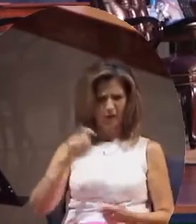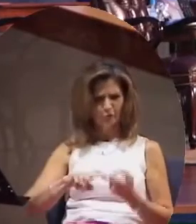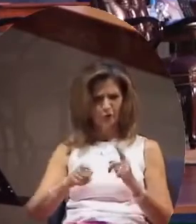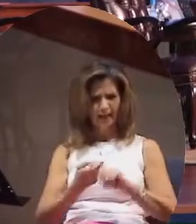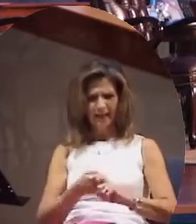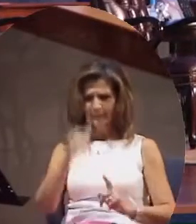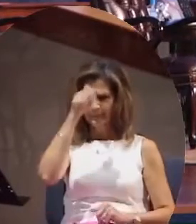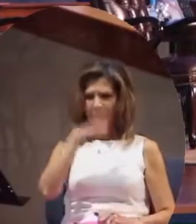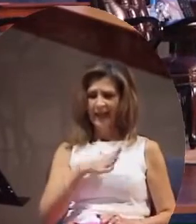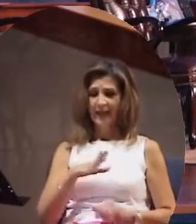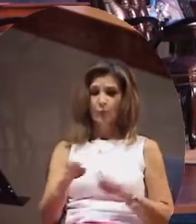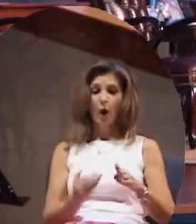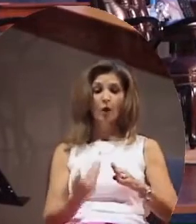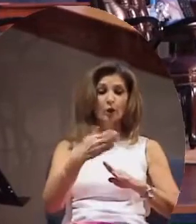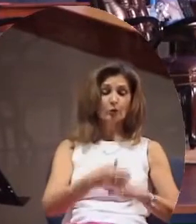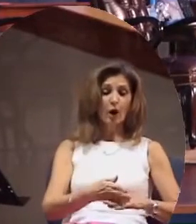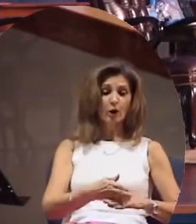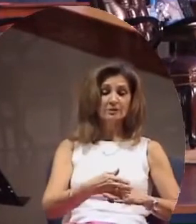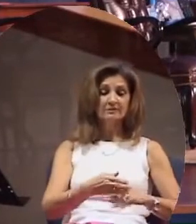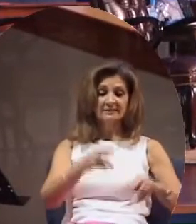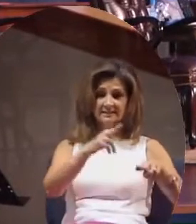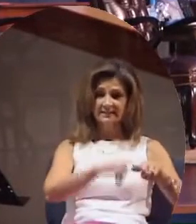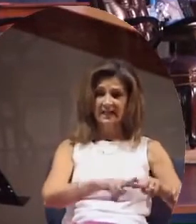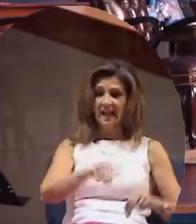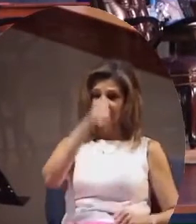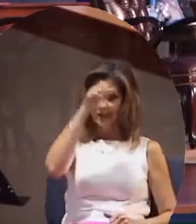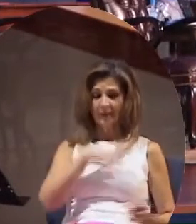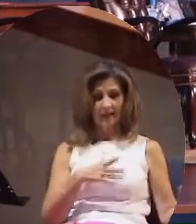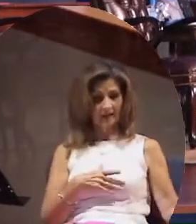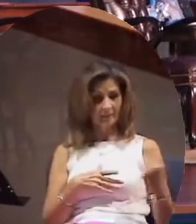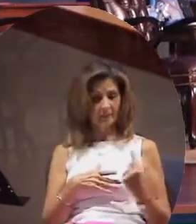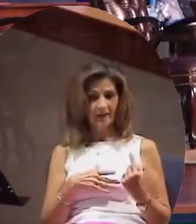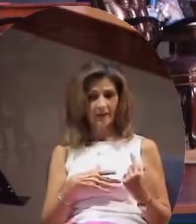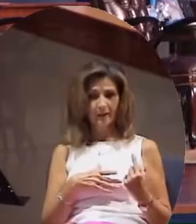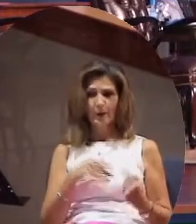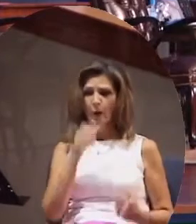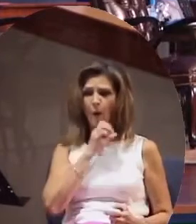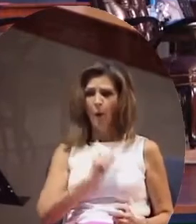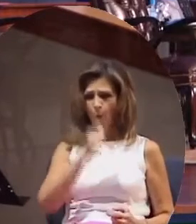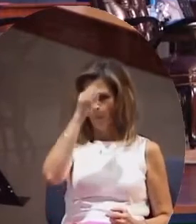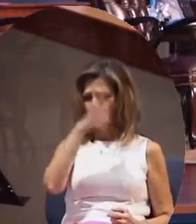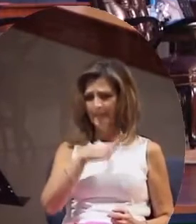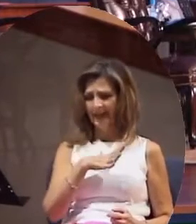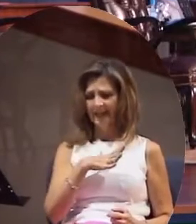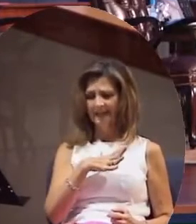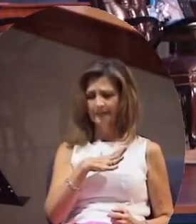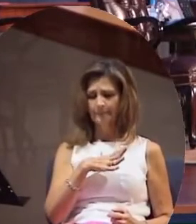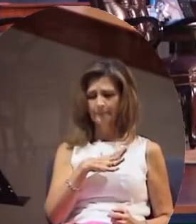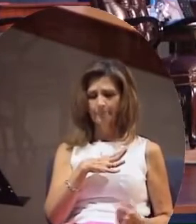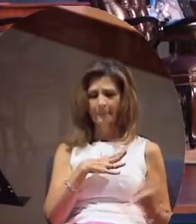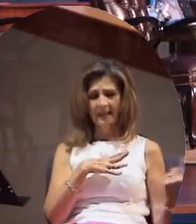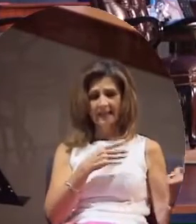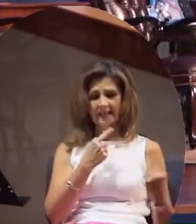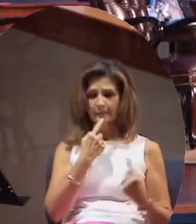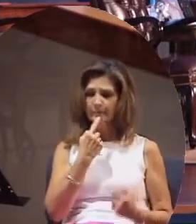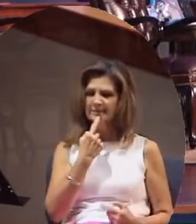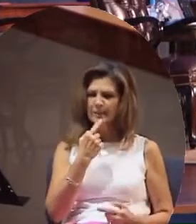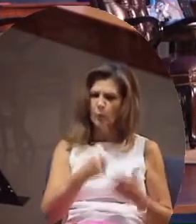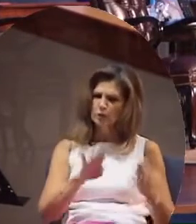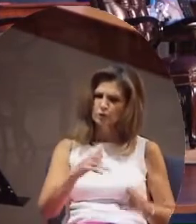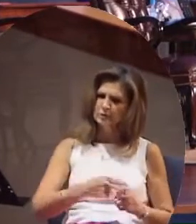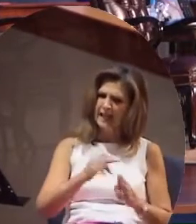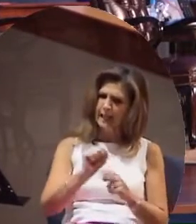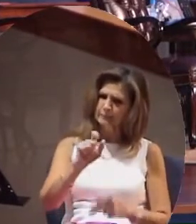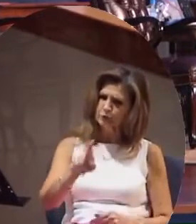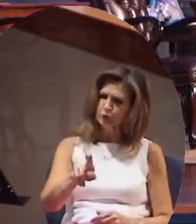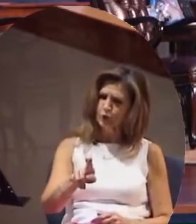folks. Walked across the aisle to sit down, and another man come up. Real old man, older man, and he said, "What's your name,